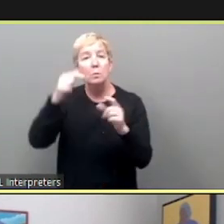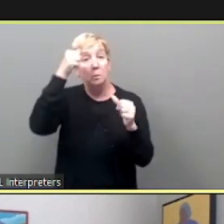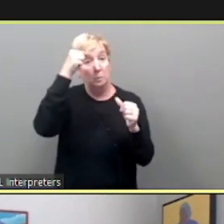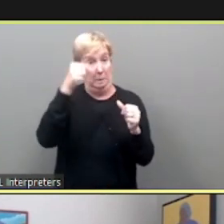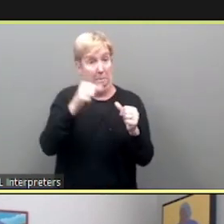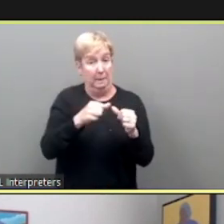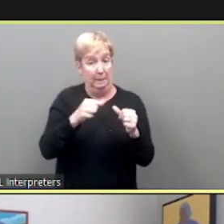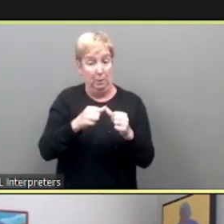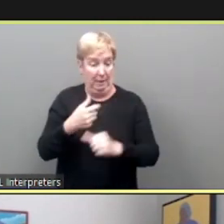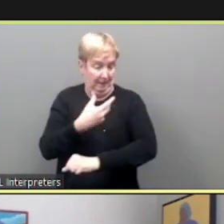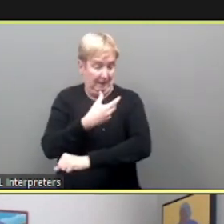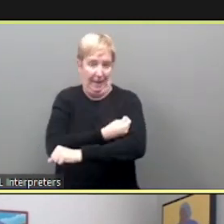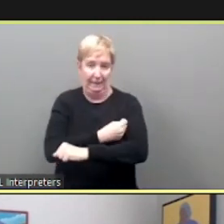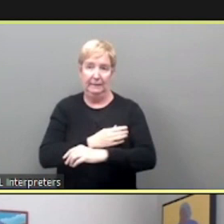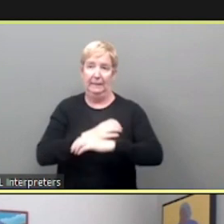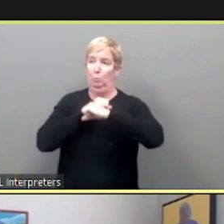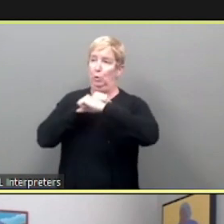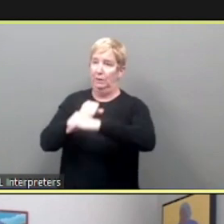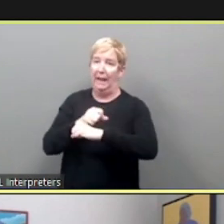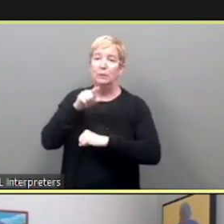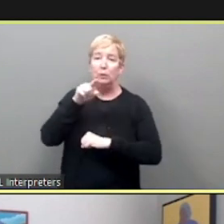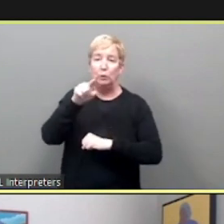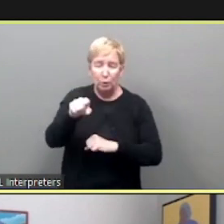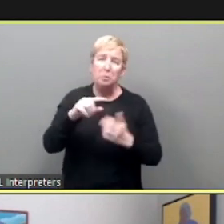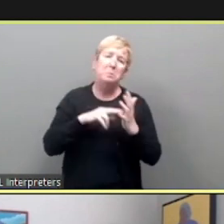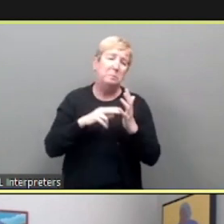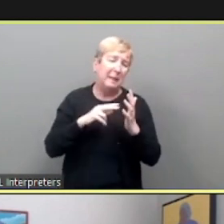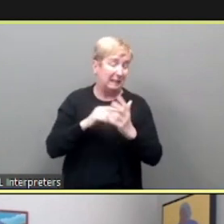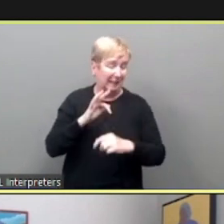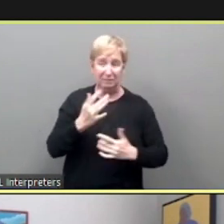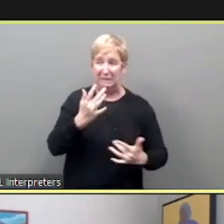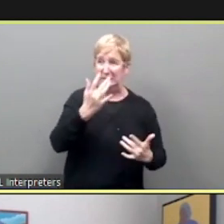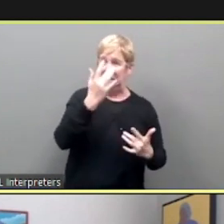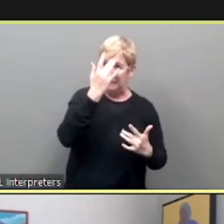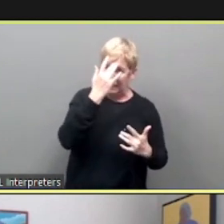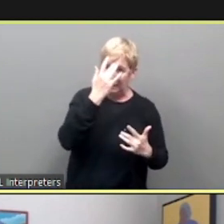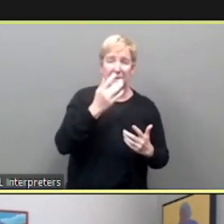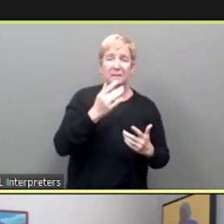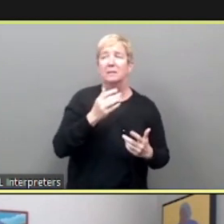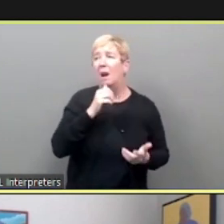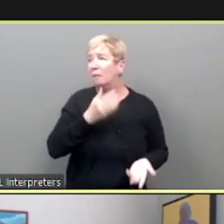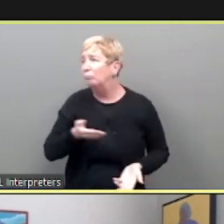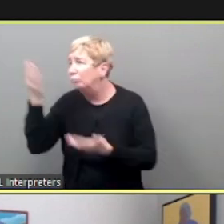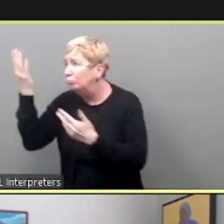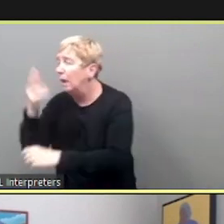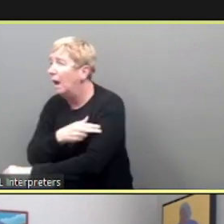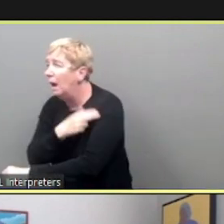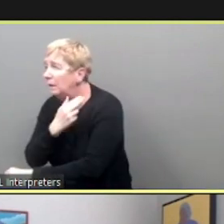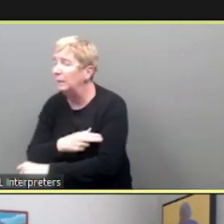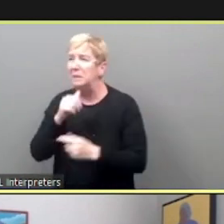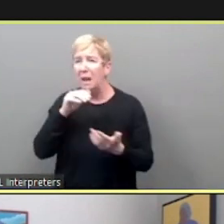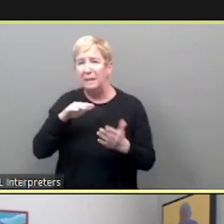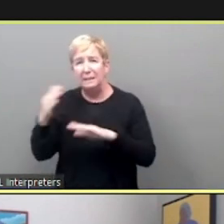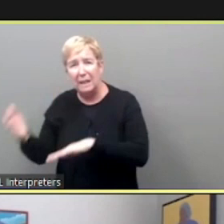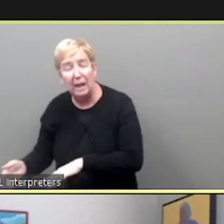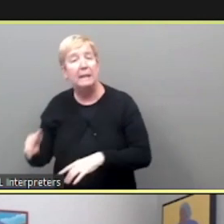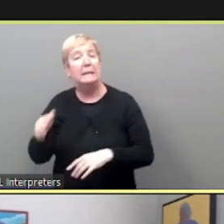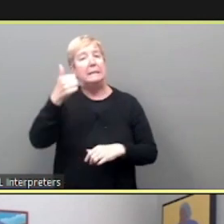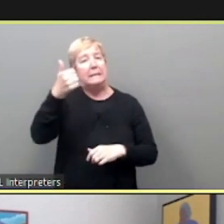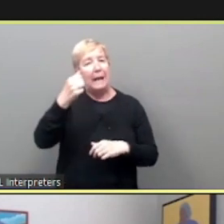the vaccine protects you from getting hospitalized or dying for all people. You're 10 times more likely to